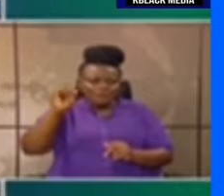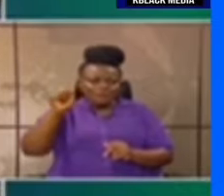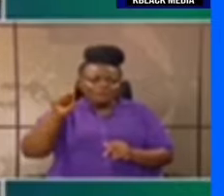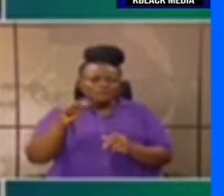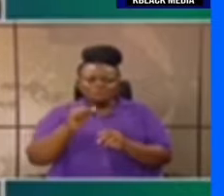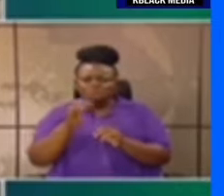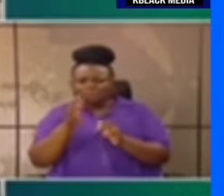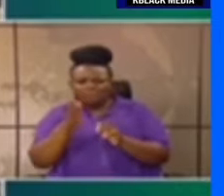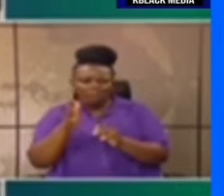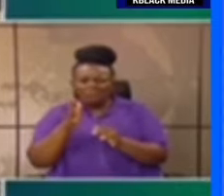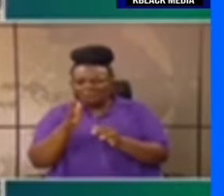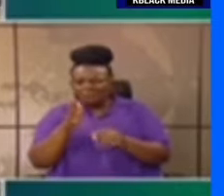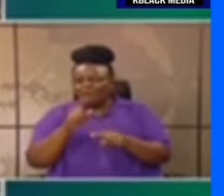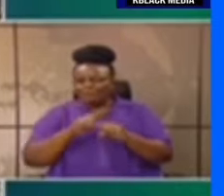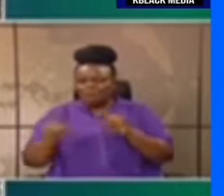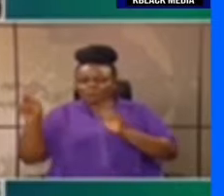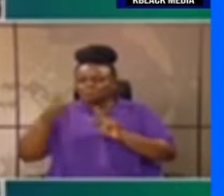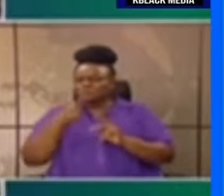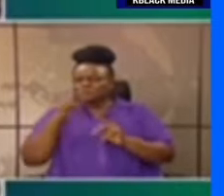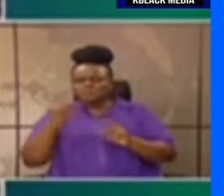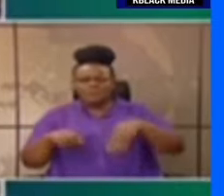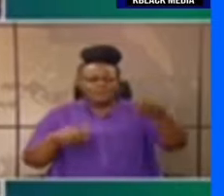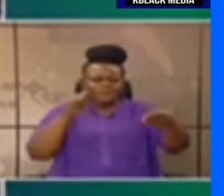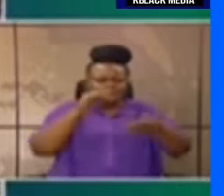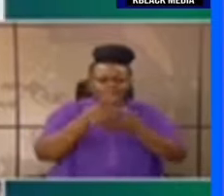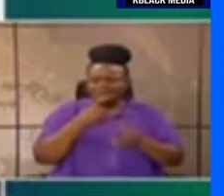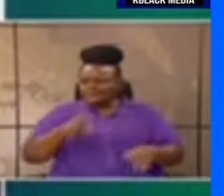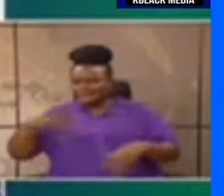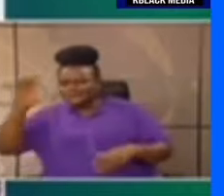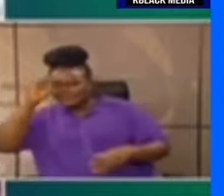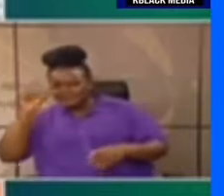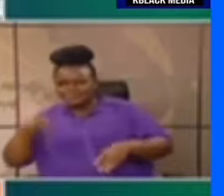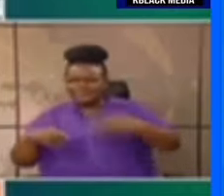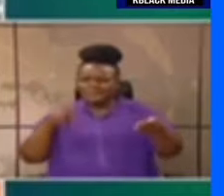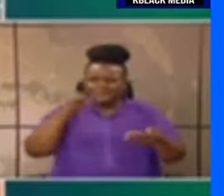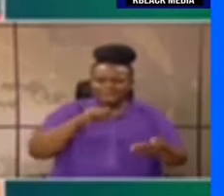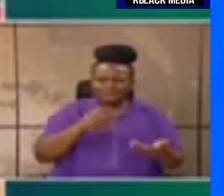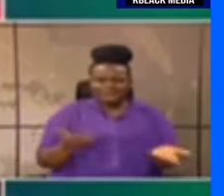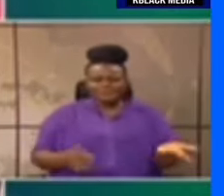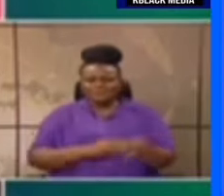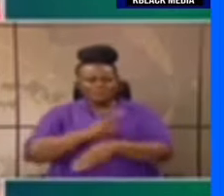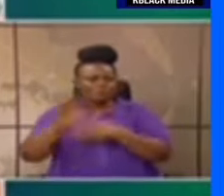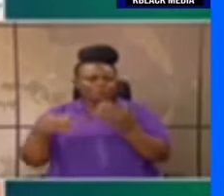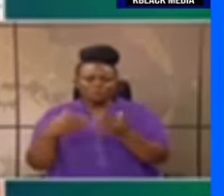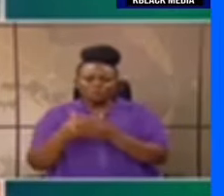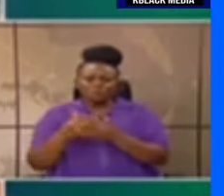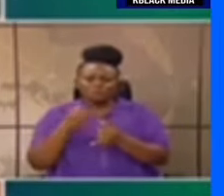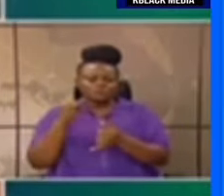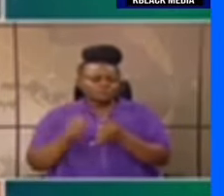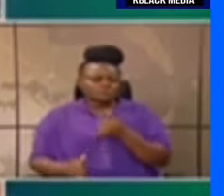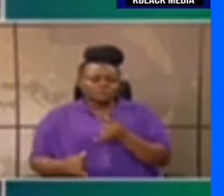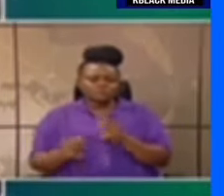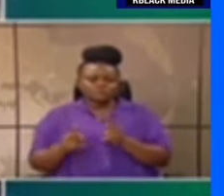Uchem, no other Senka, Nano, Juadanga, or meeting up to Nelfree War, and also I could be seen.